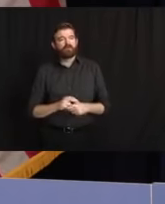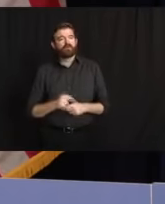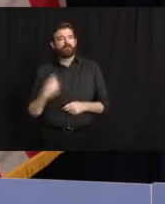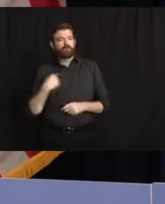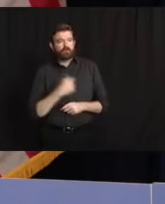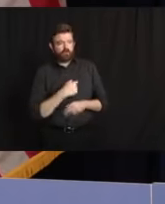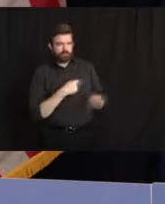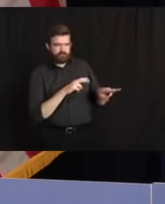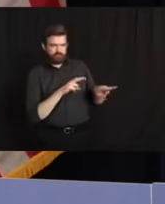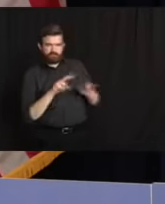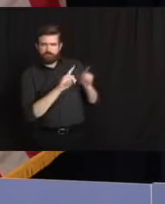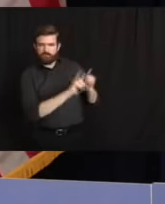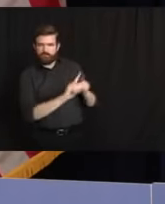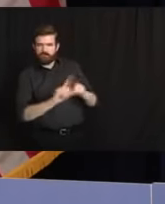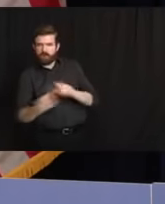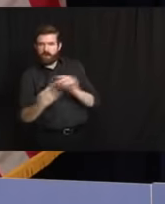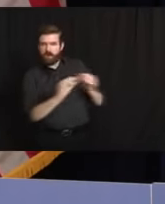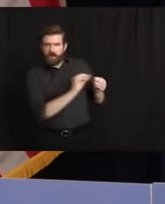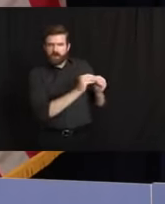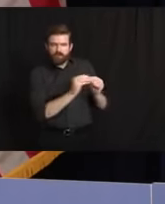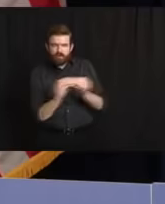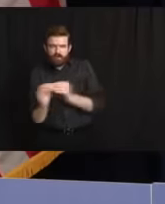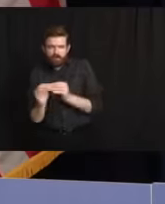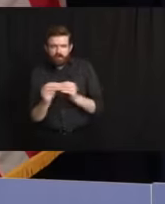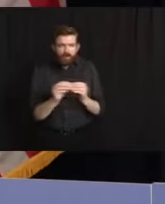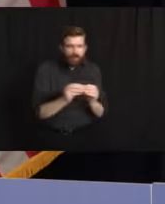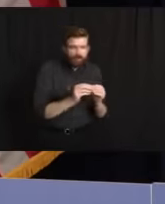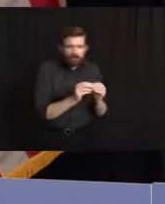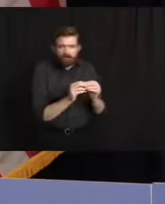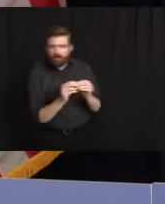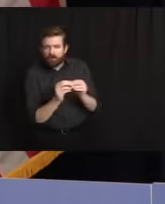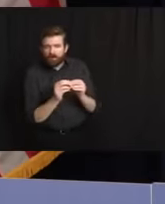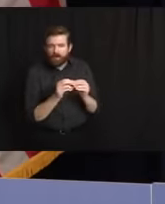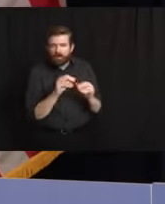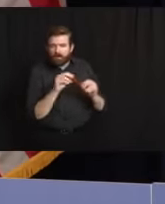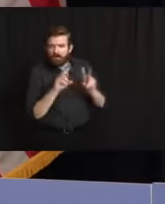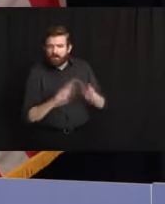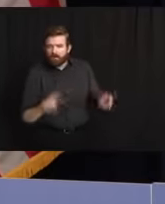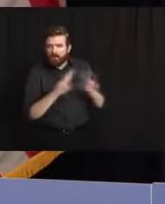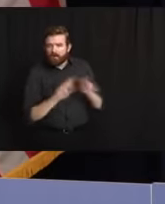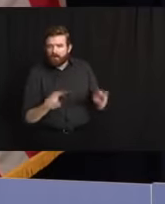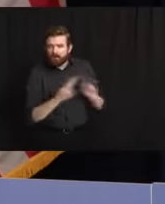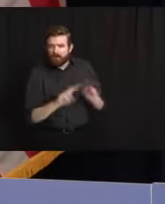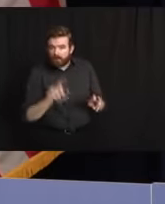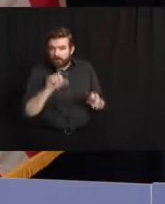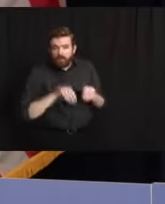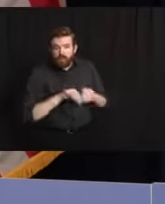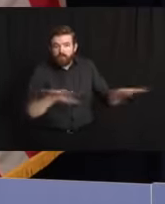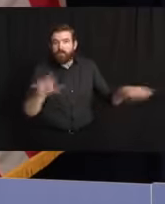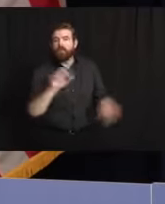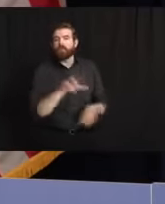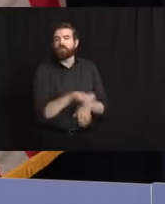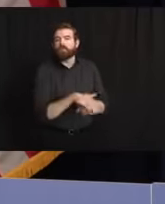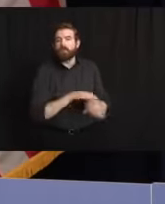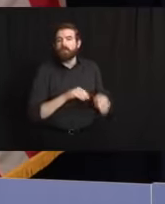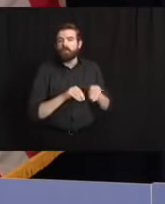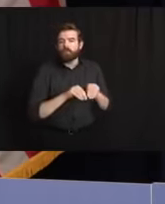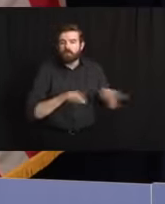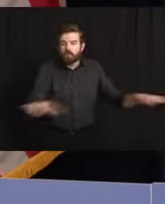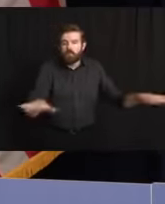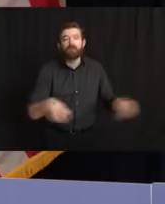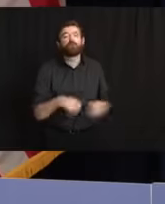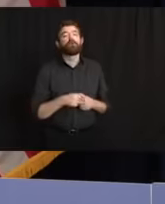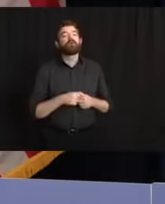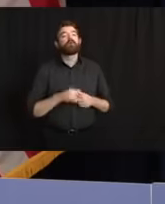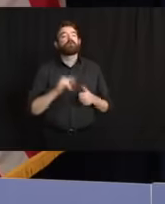epidemiologic perspective, the cases over time, the daily positivity, you know, because that takes into account, you know, the fluctuations in